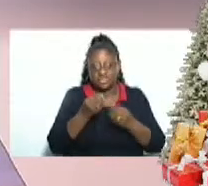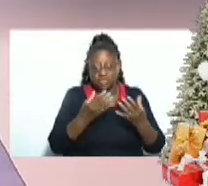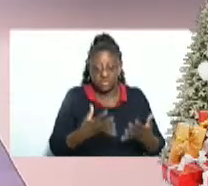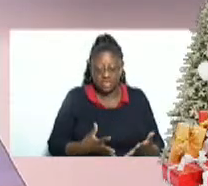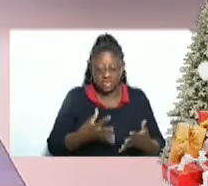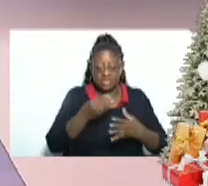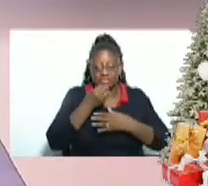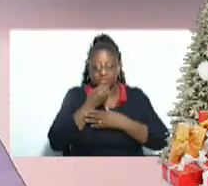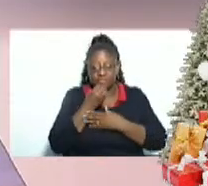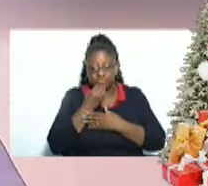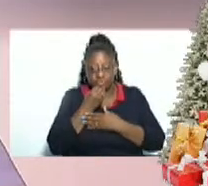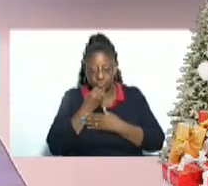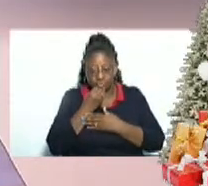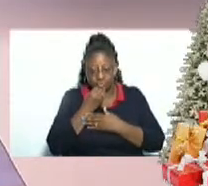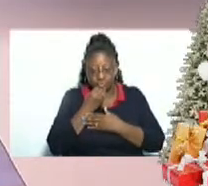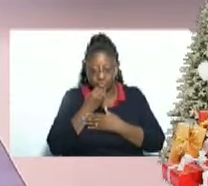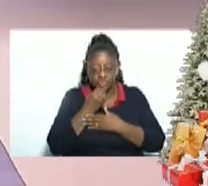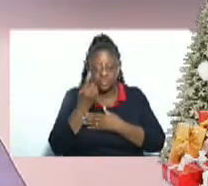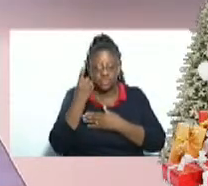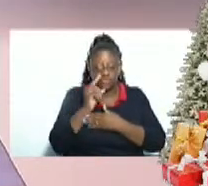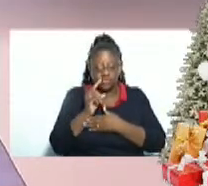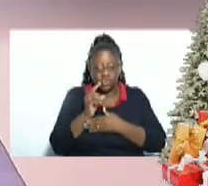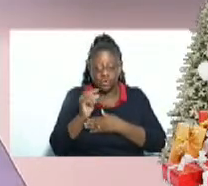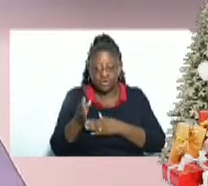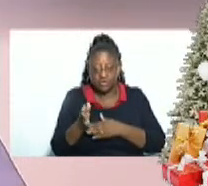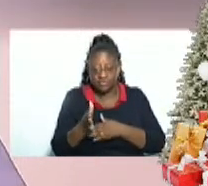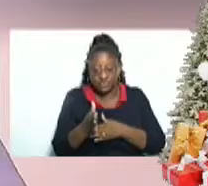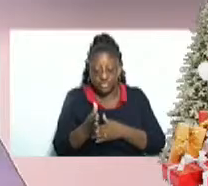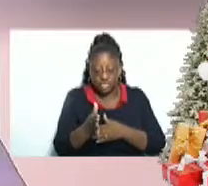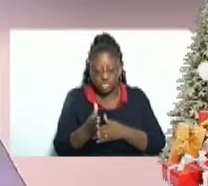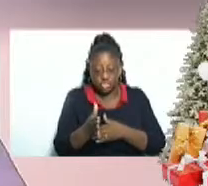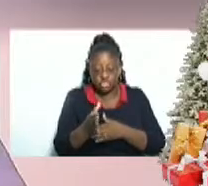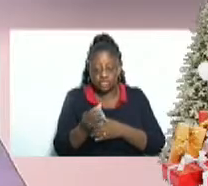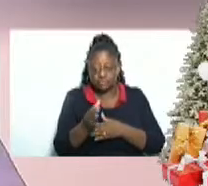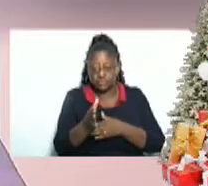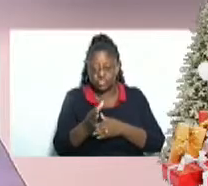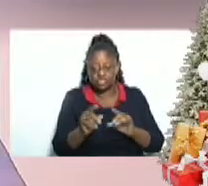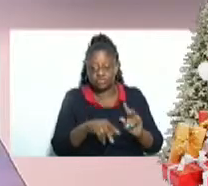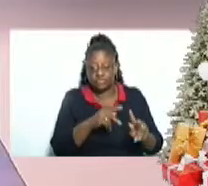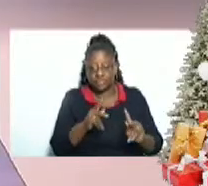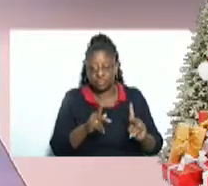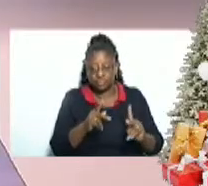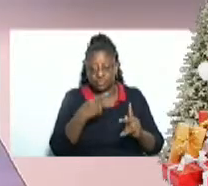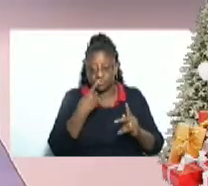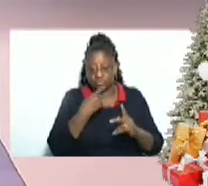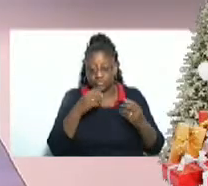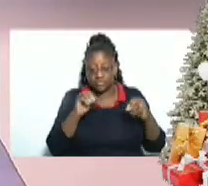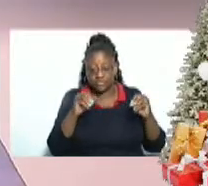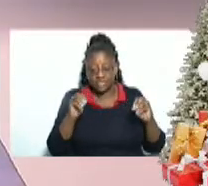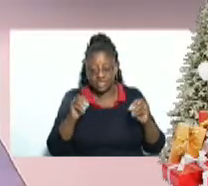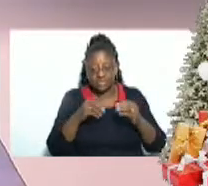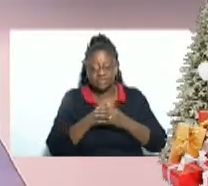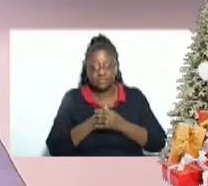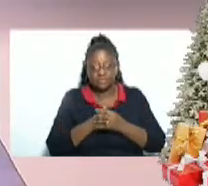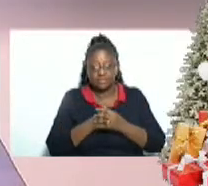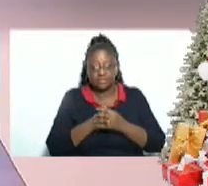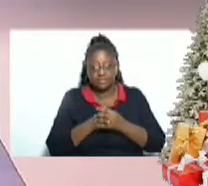food insecurity for artisanal fishers and fishing communities.